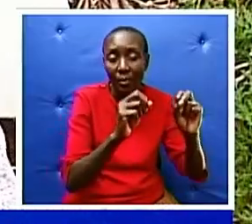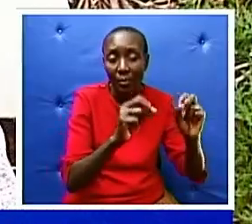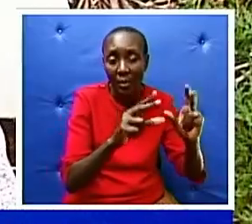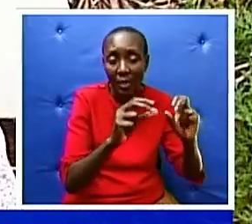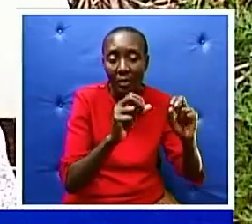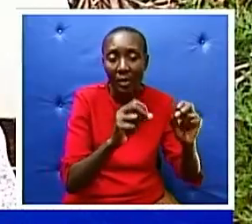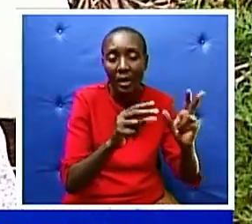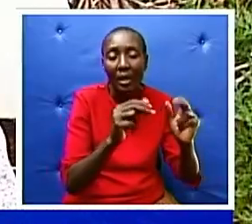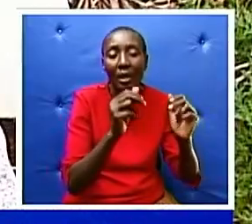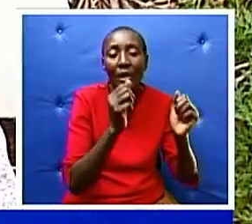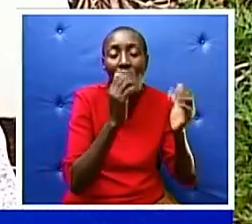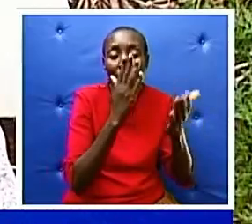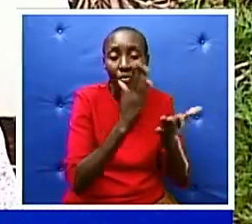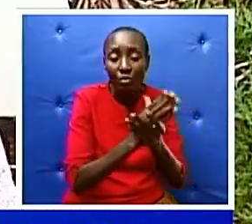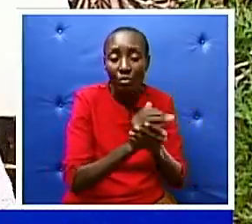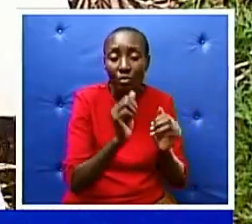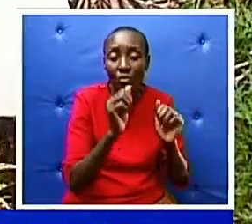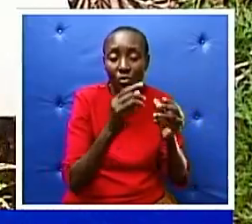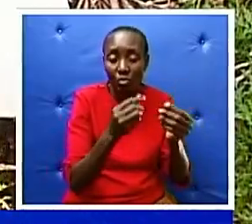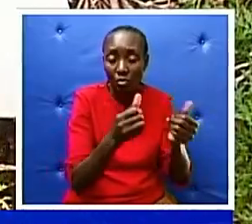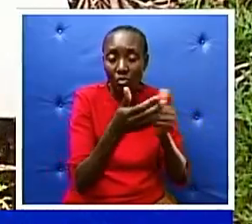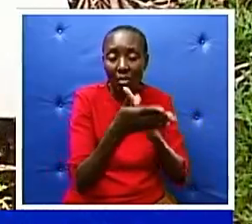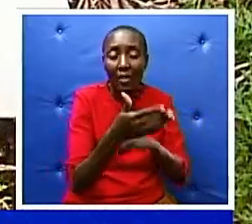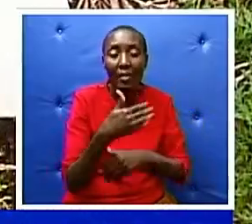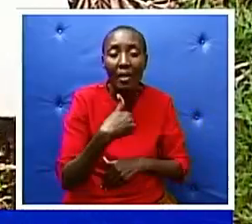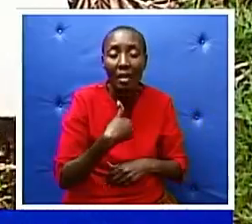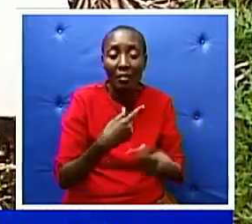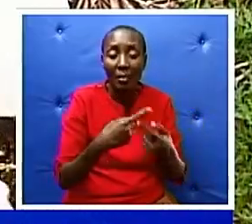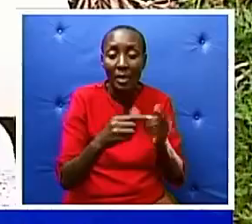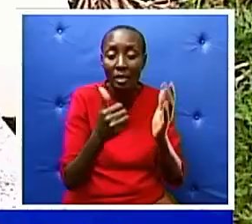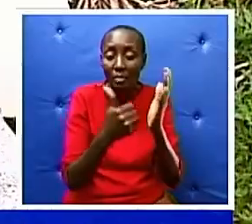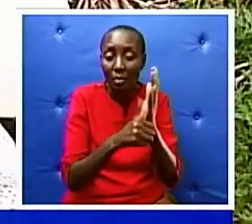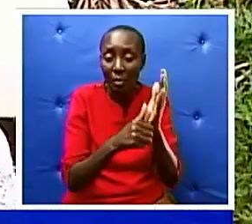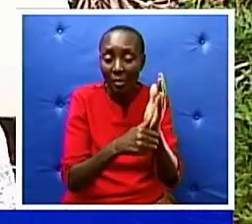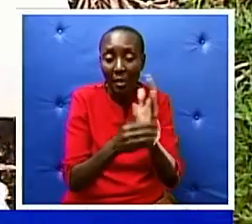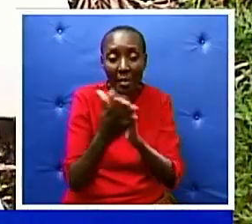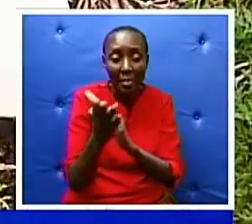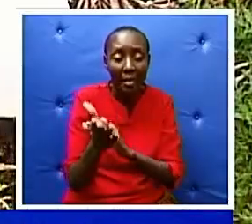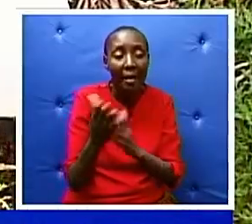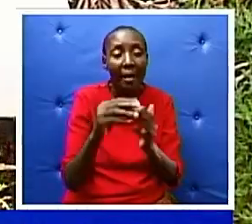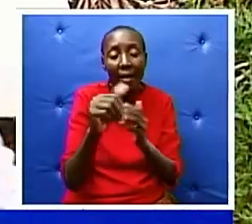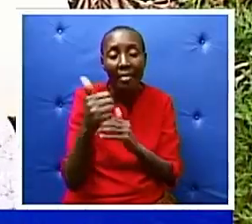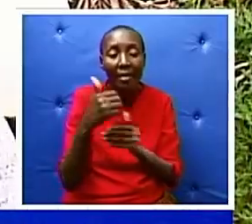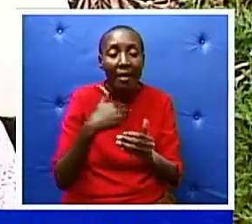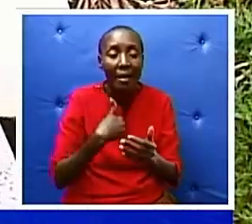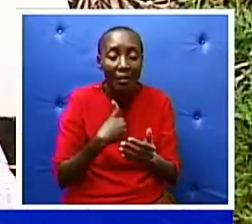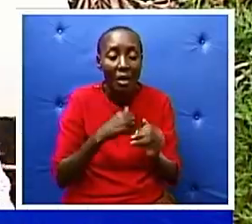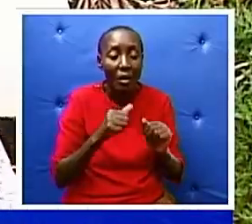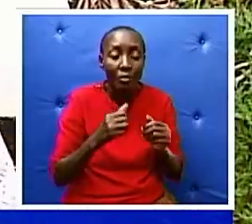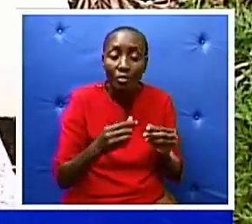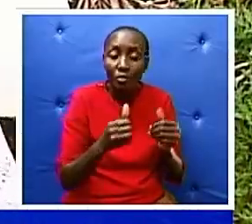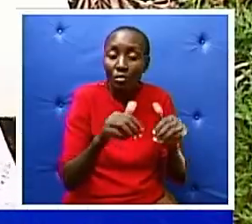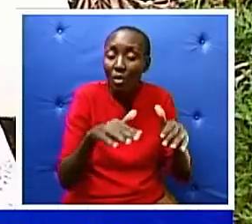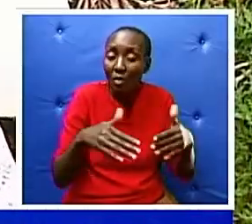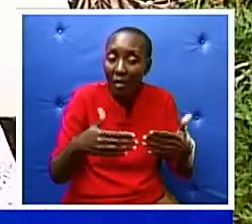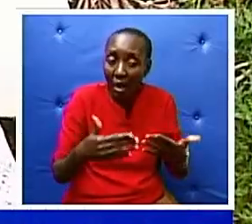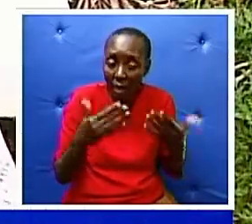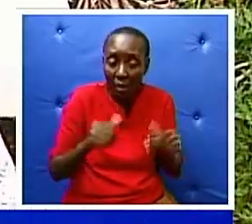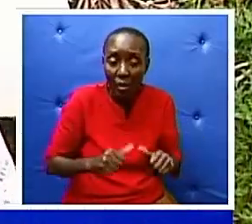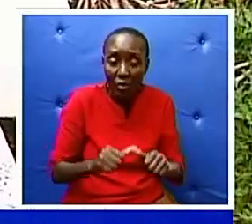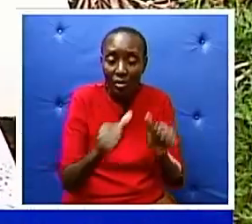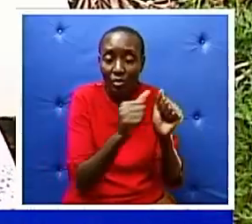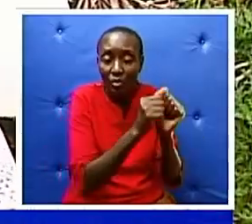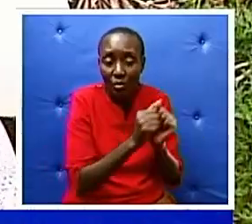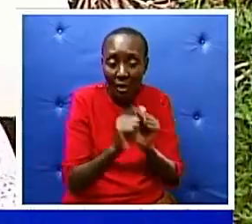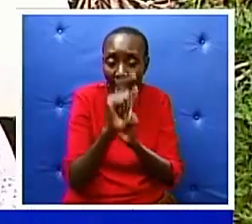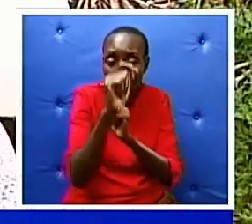we have a loophole. Okay. We have a problem with this. We have a problem with this. How can we address it and move together as